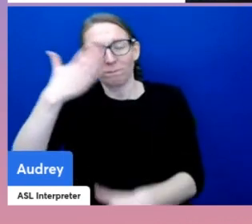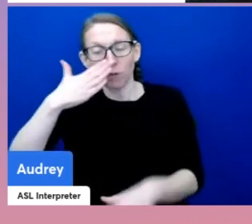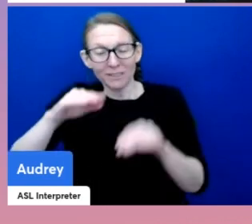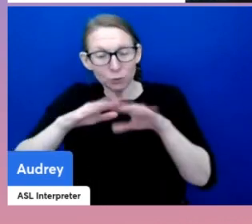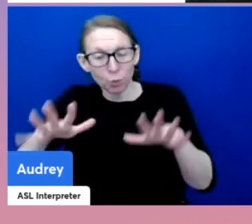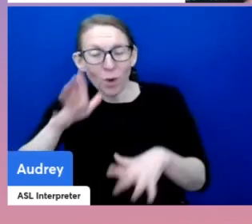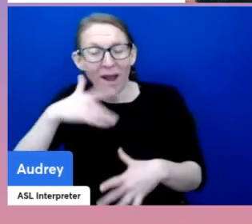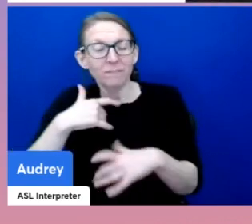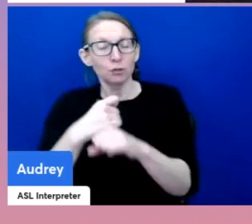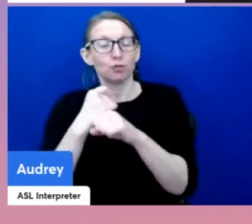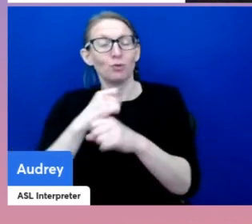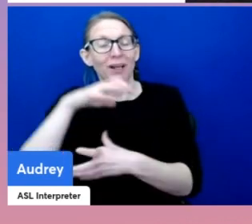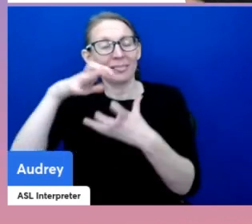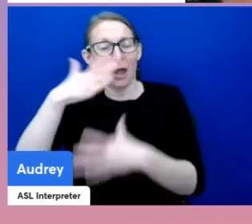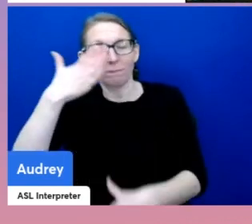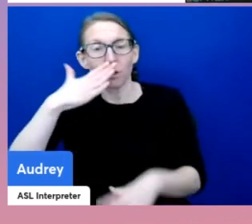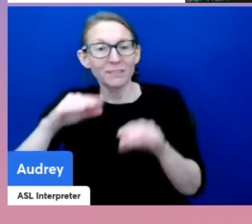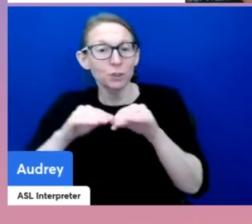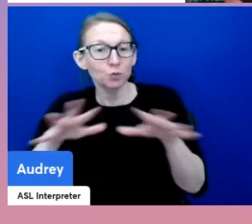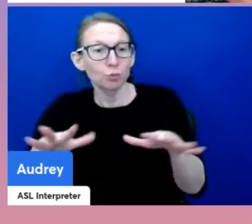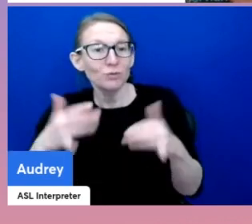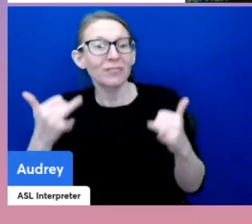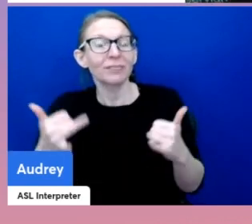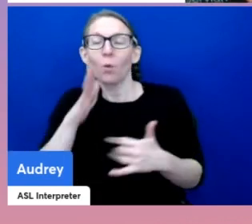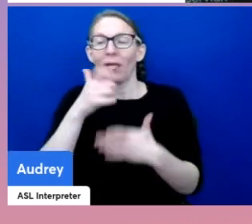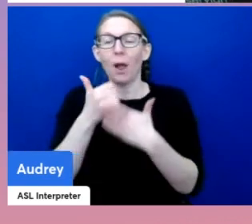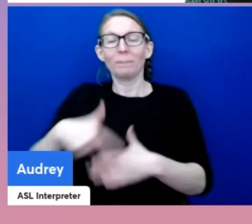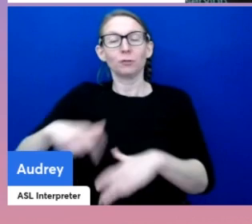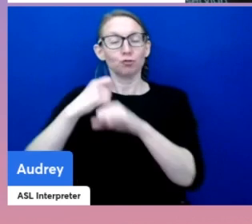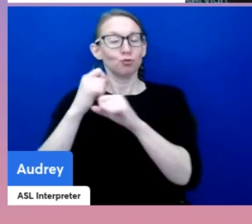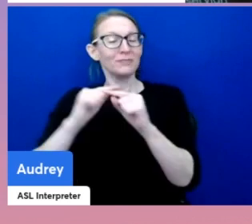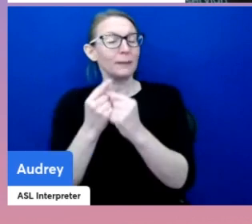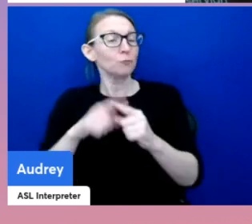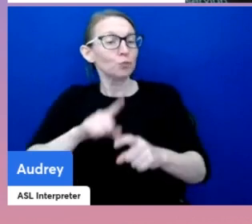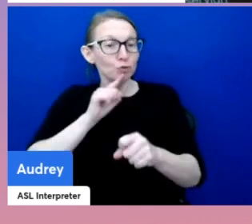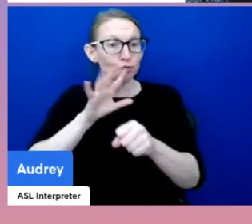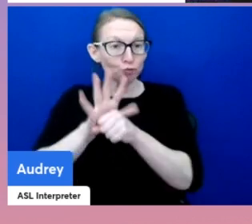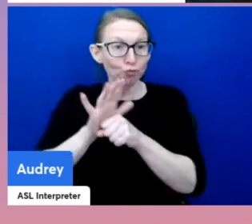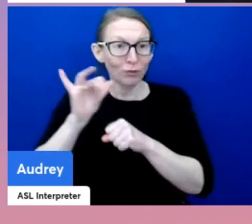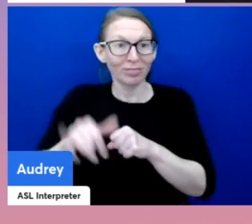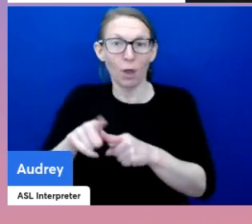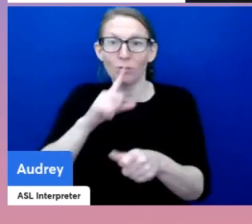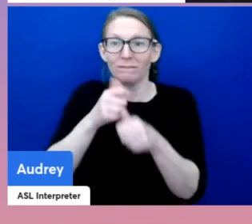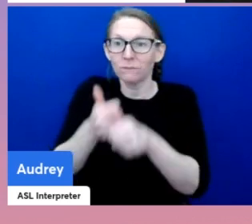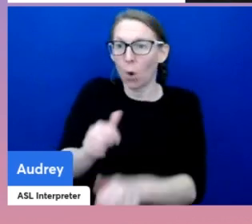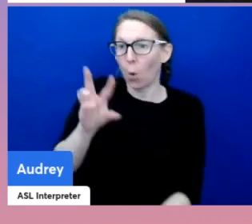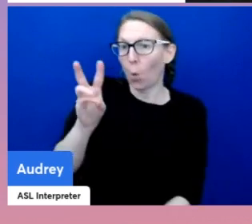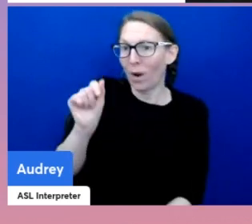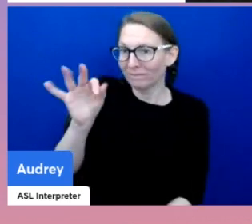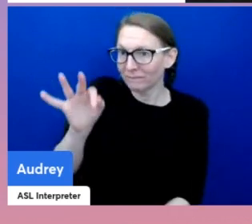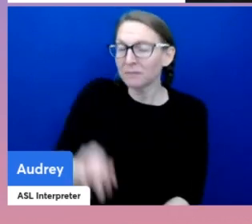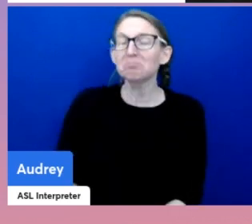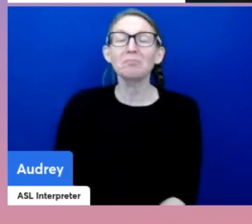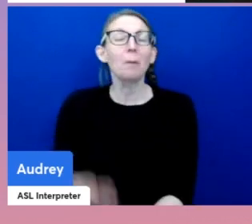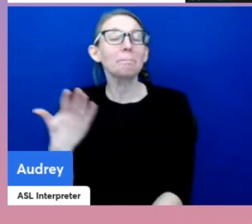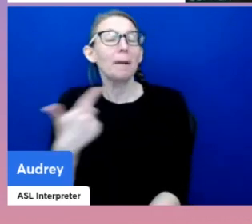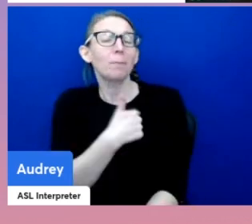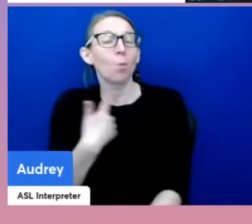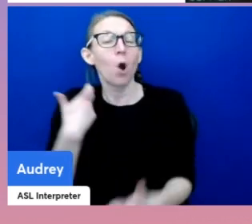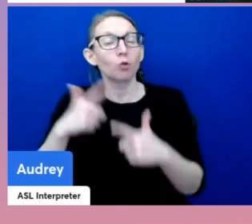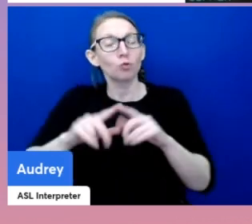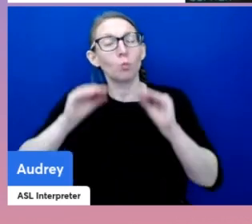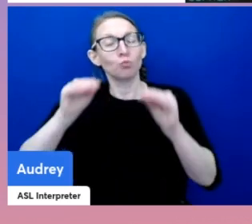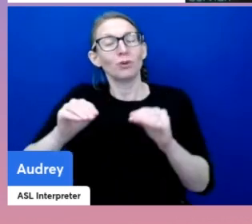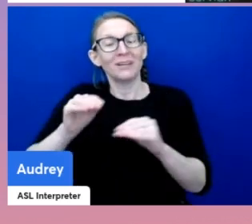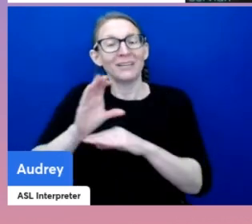secure CloudFront distribution and maybe some help from the security team to make sure you're all good with the default WAF. Now, we might also want to put an enforcement